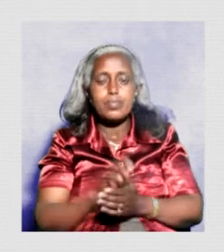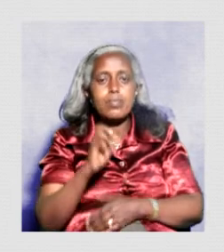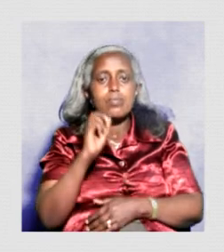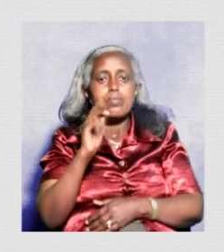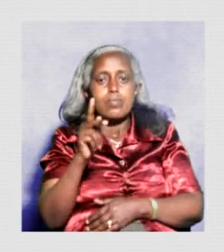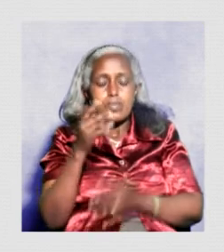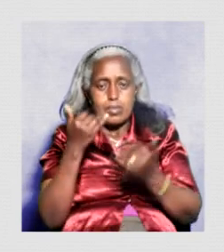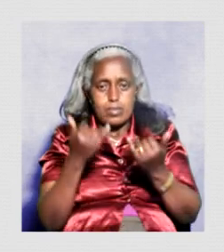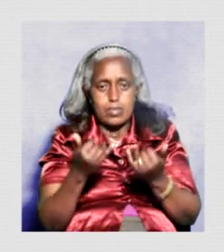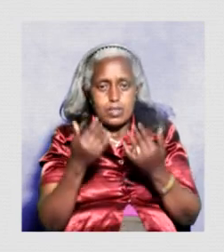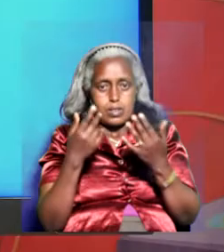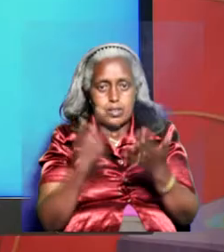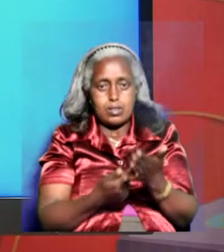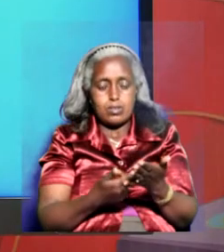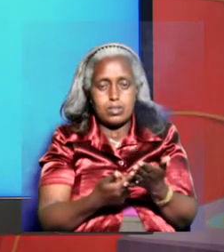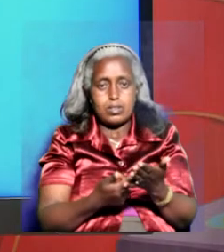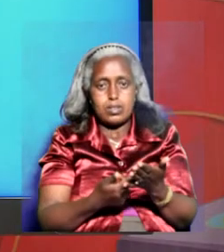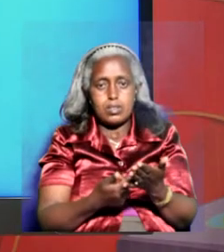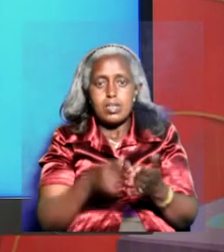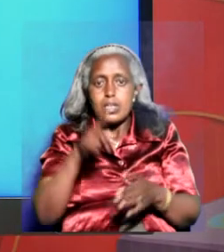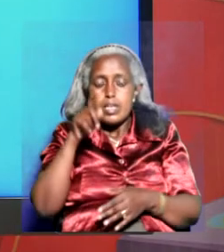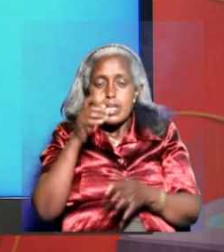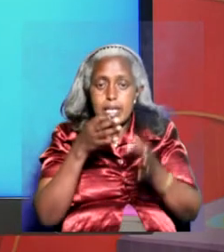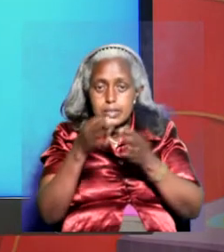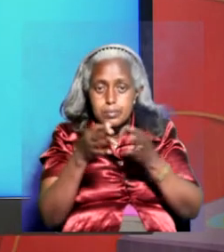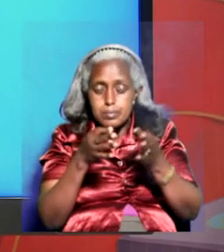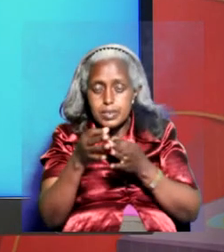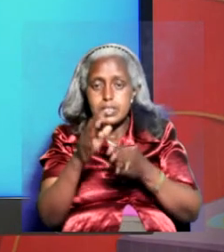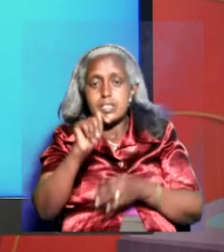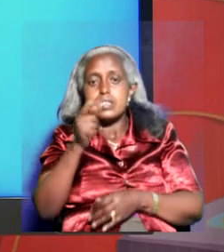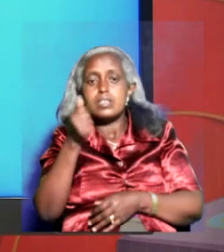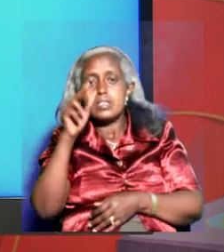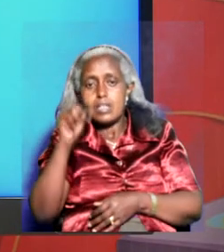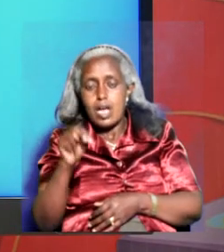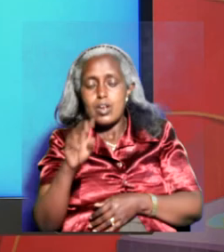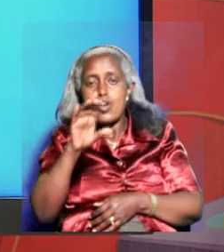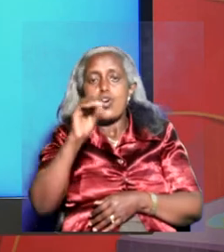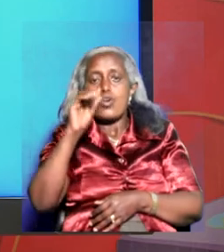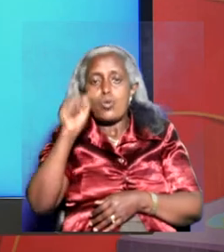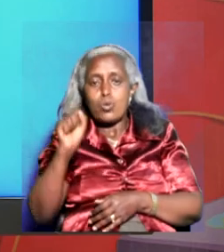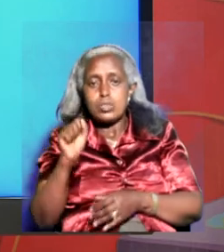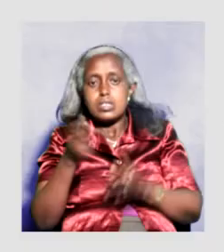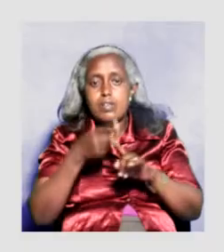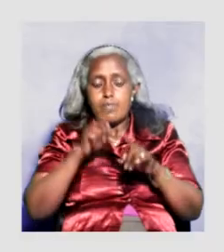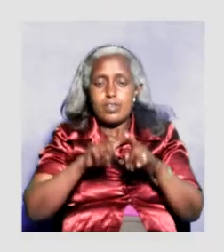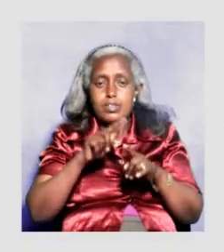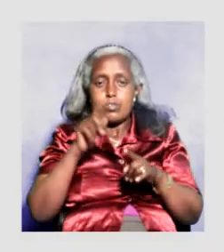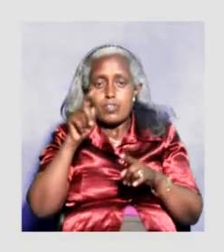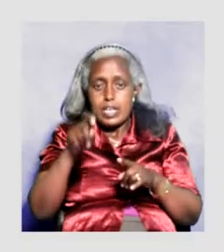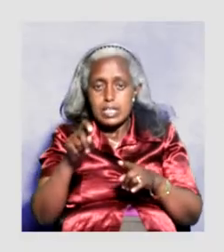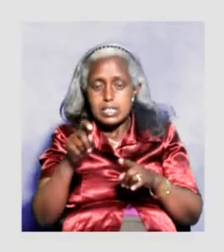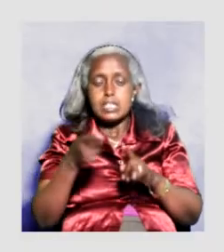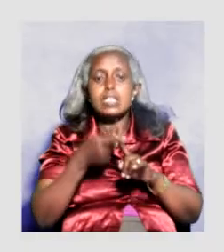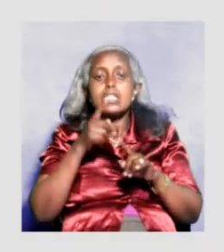Okay, now let's see this one. Express tan cos inverse of x in terms of x.